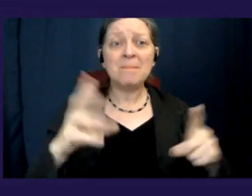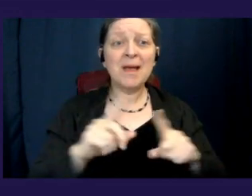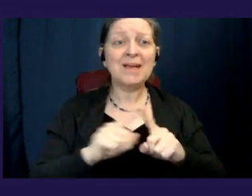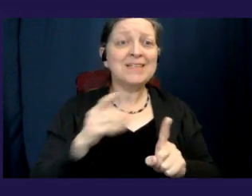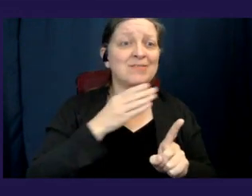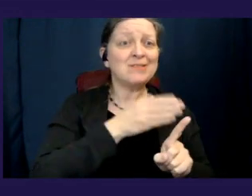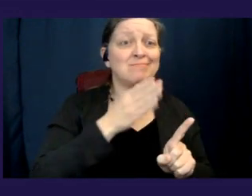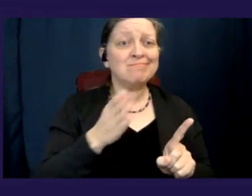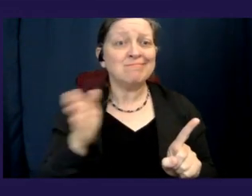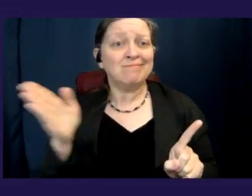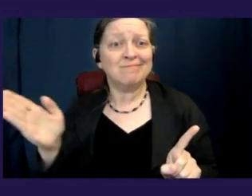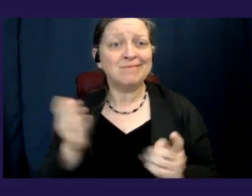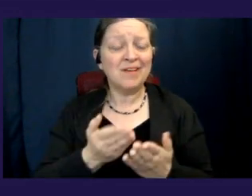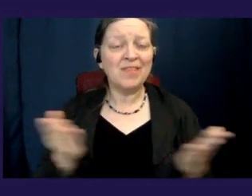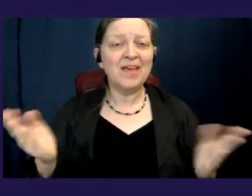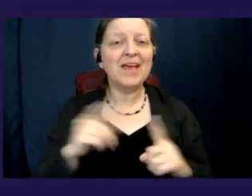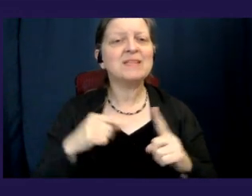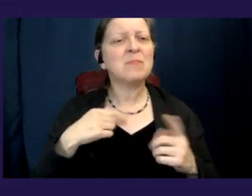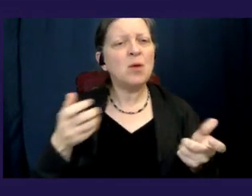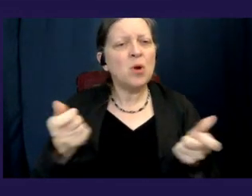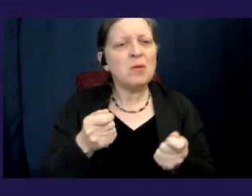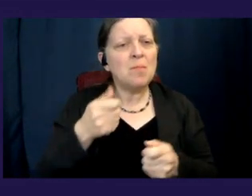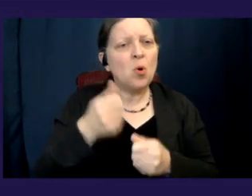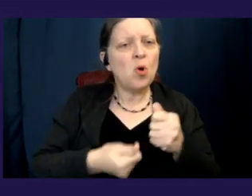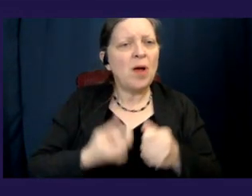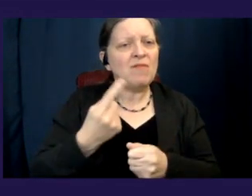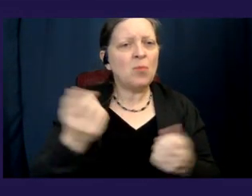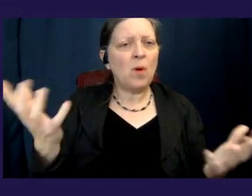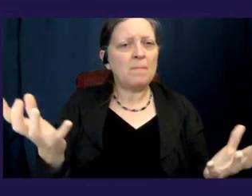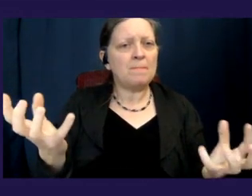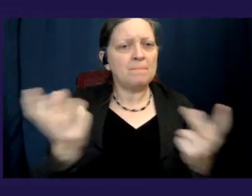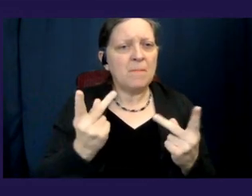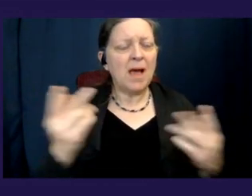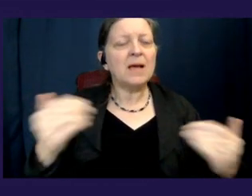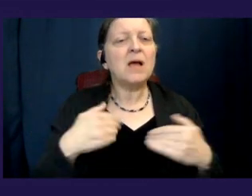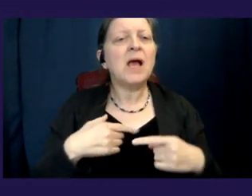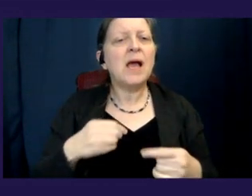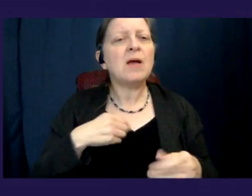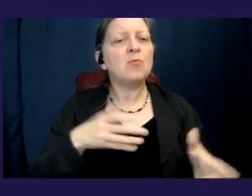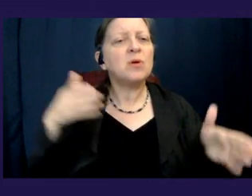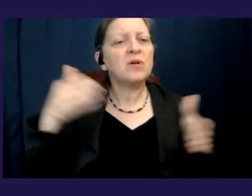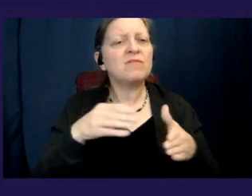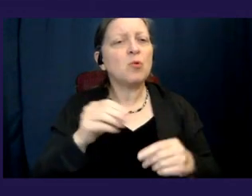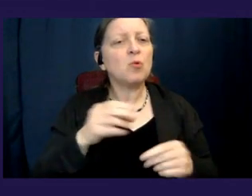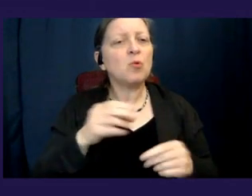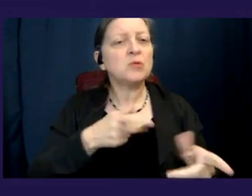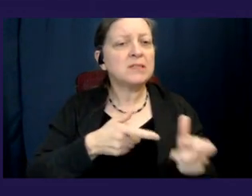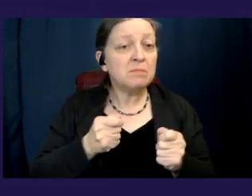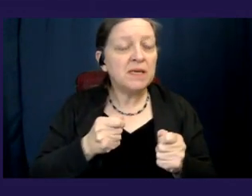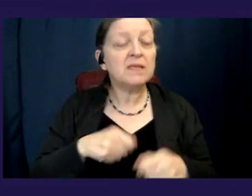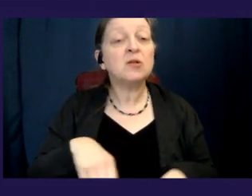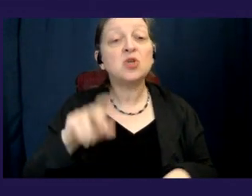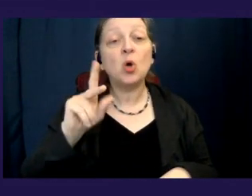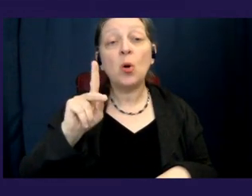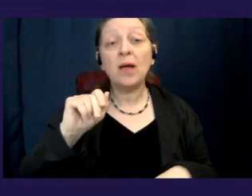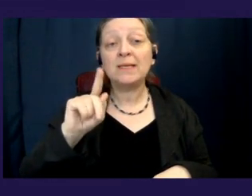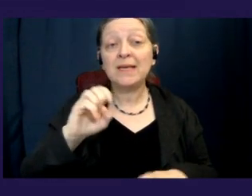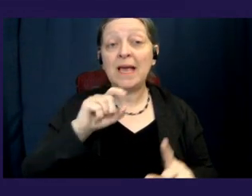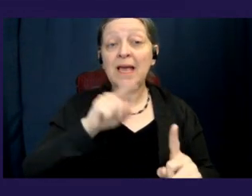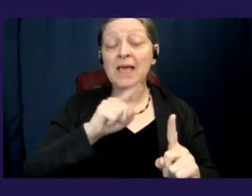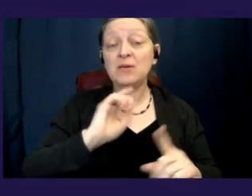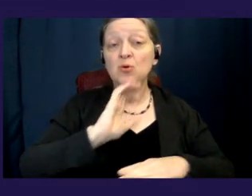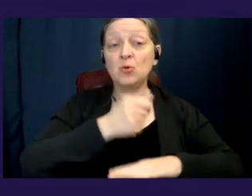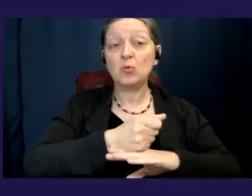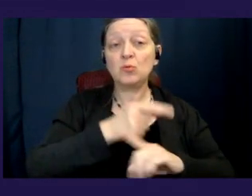everybody back in, I think I want to focus a little bit actually on speed. So Kate, you had set us up with this framework